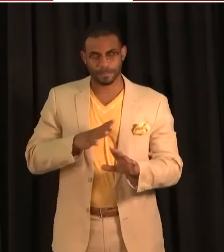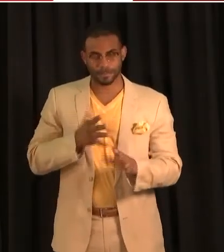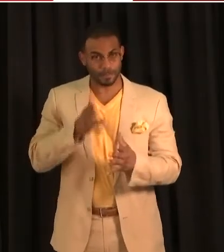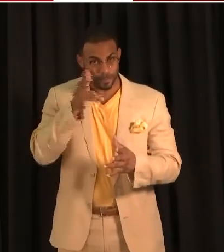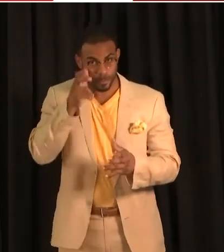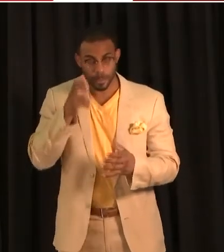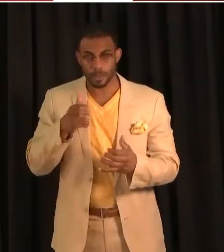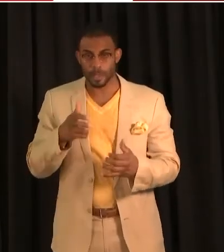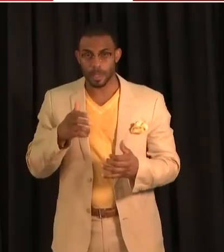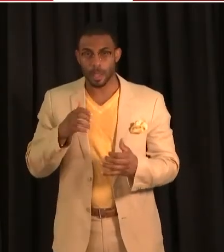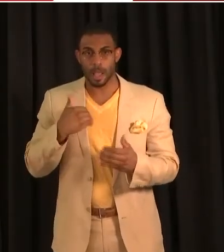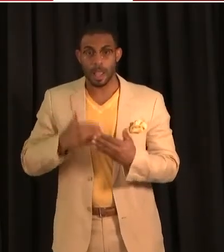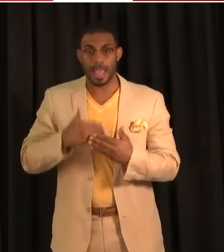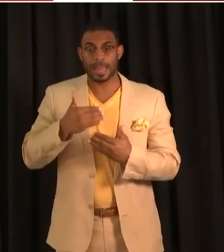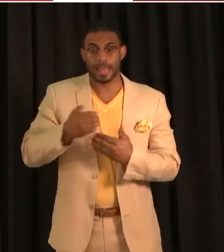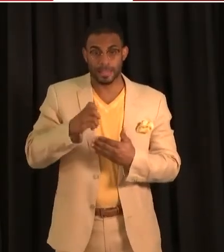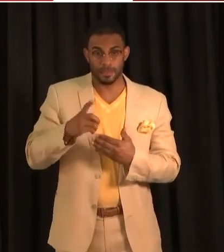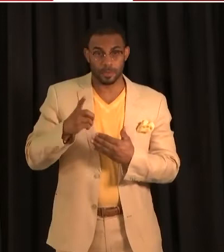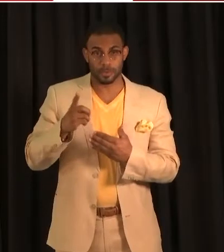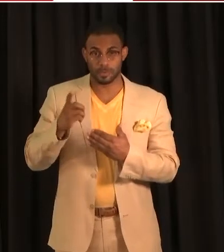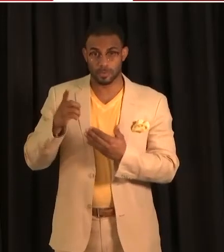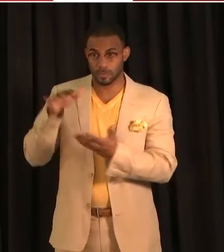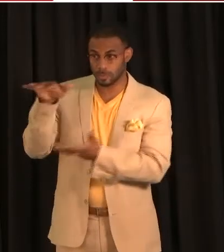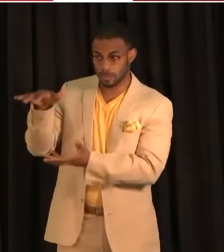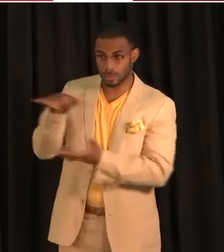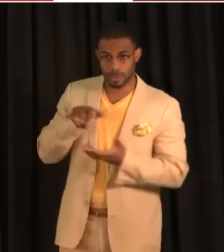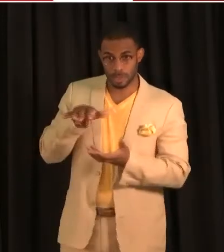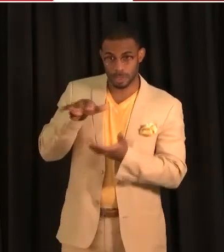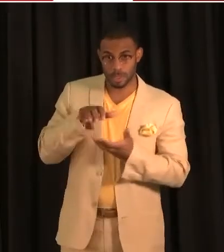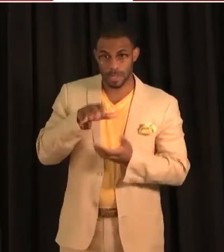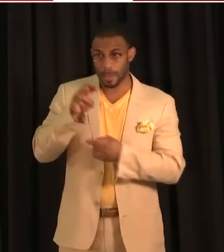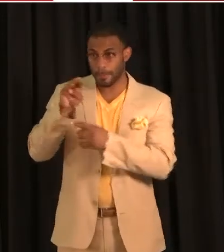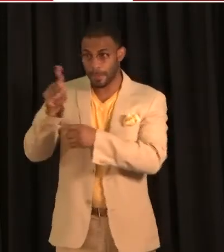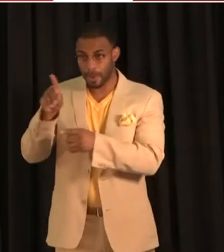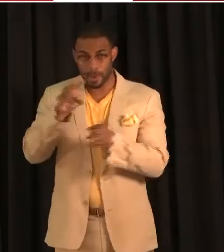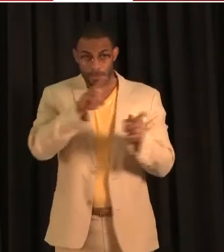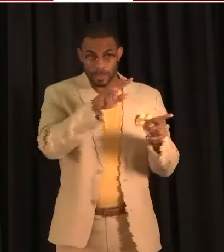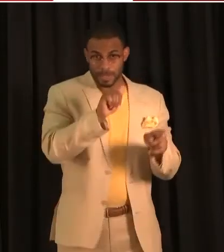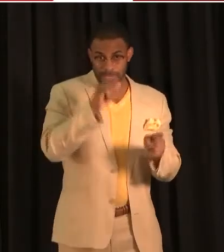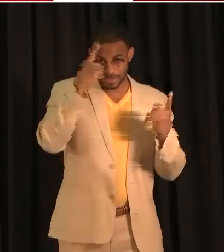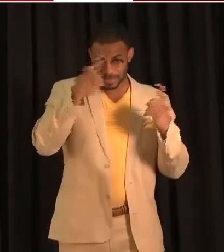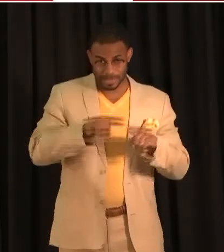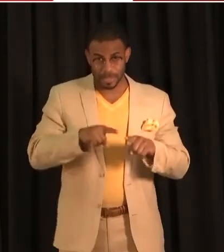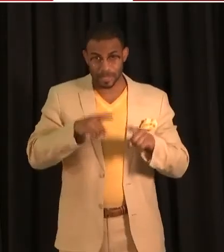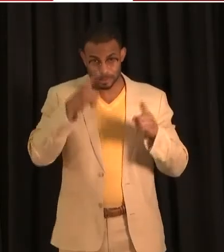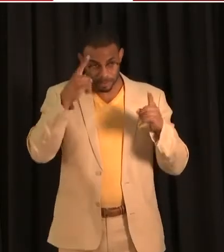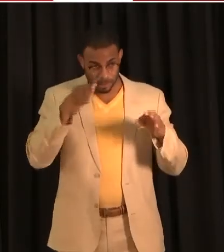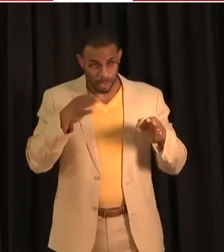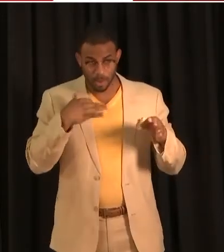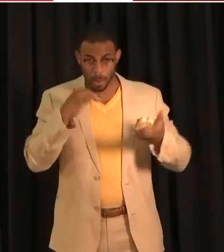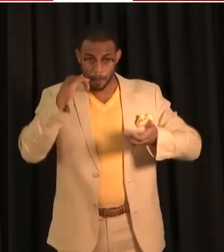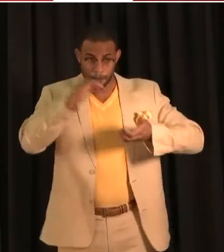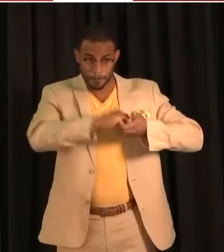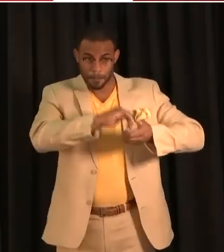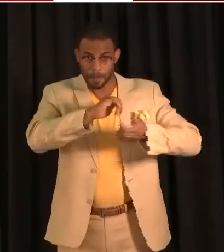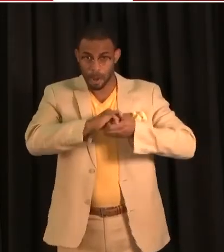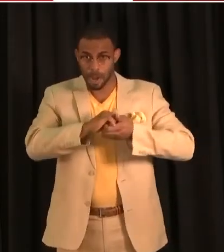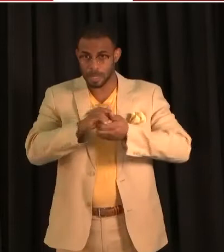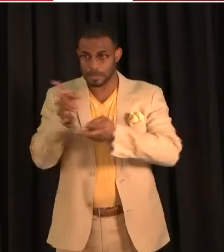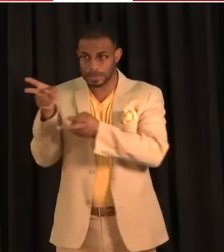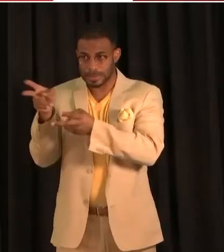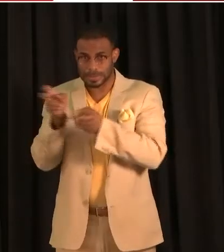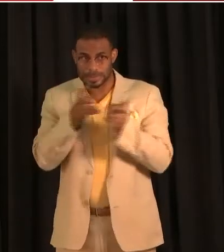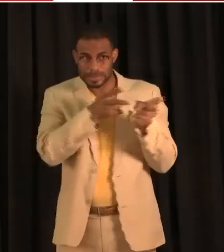heard today, for our next couple shipments, Maryland and Virginia decided to partner and move some of their